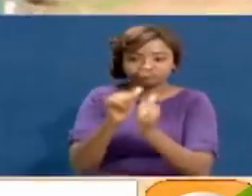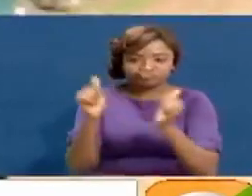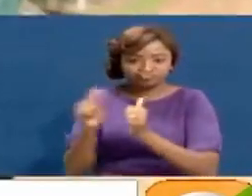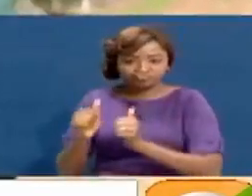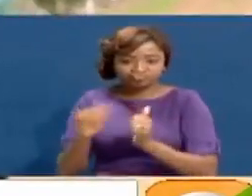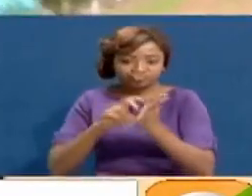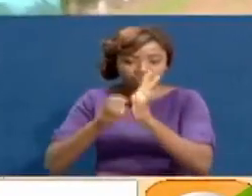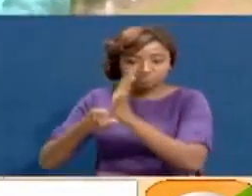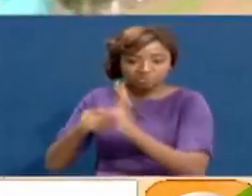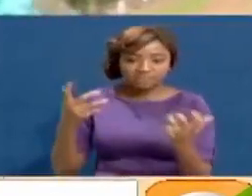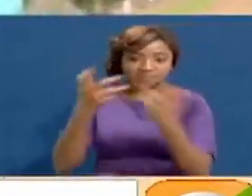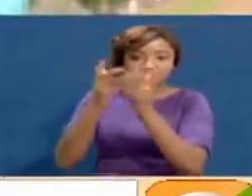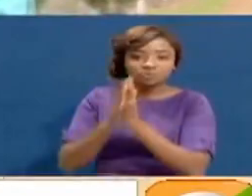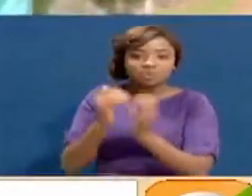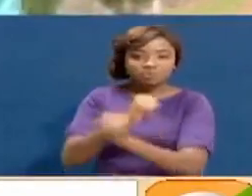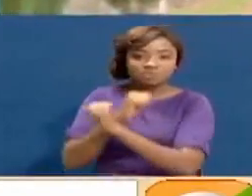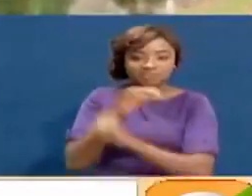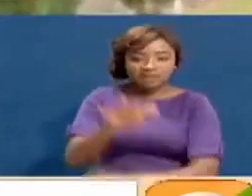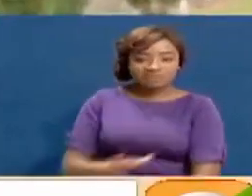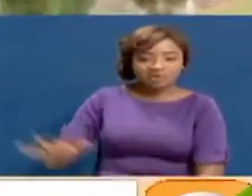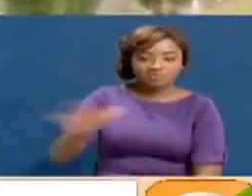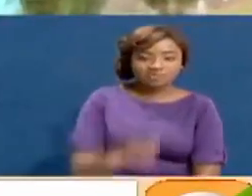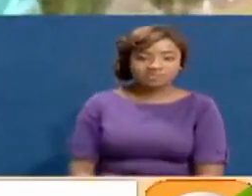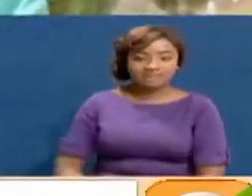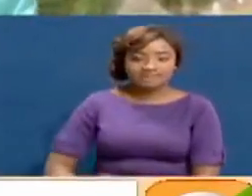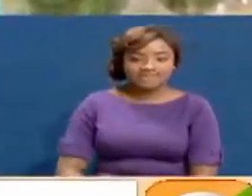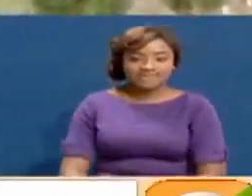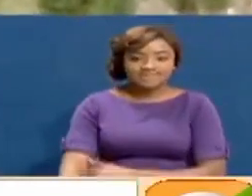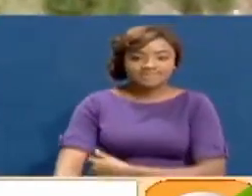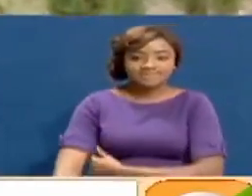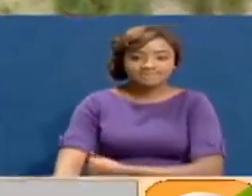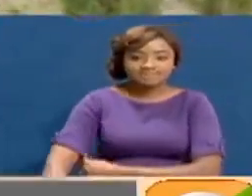to green projects in the region. Dennis Otieno, Citizen TV.